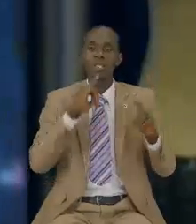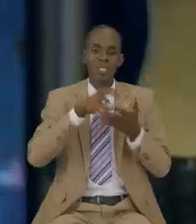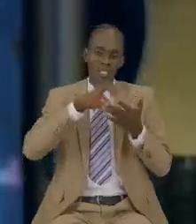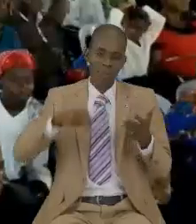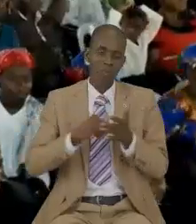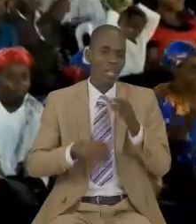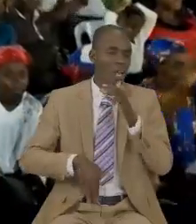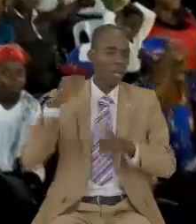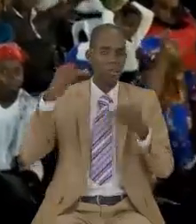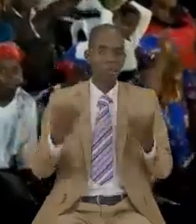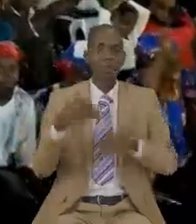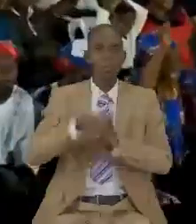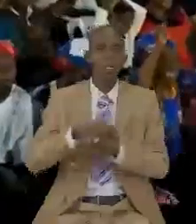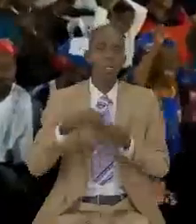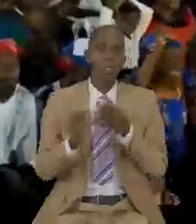in Jesus' name.